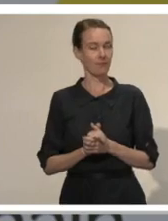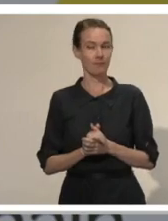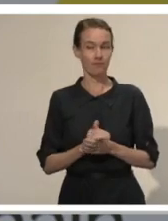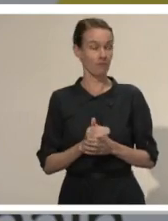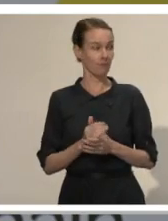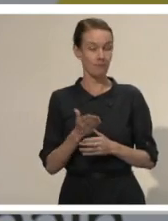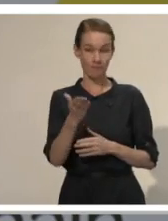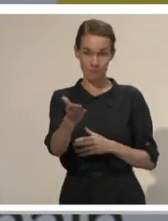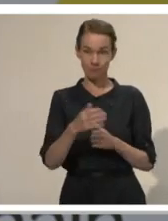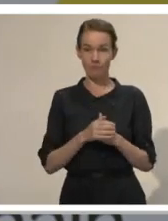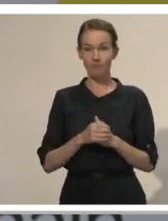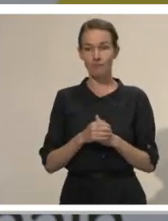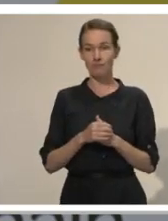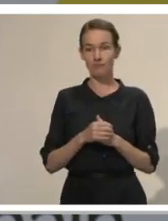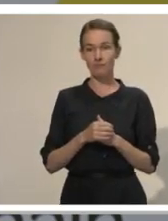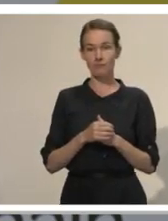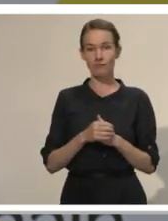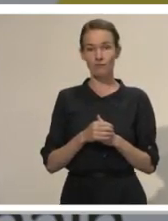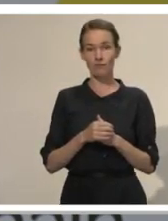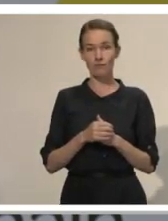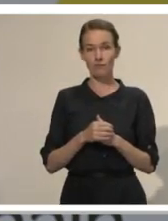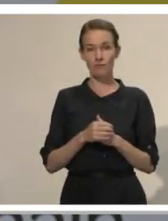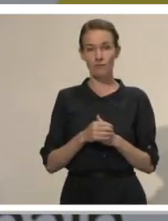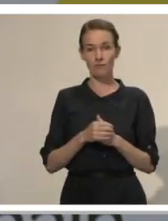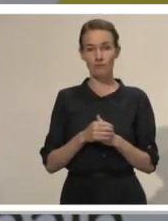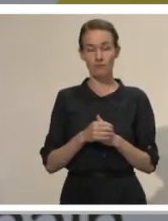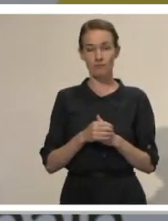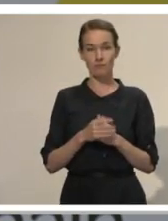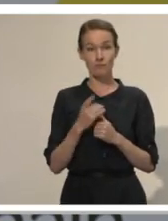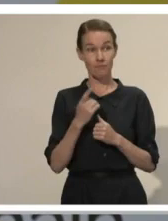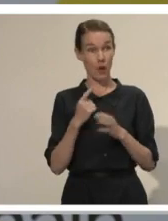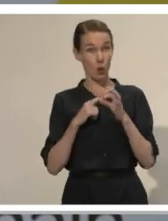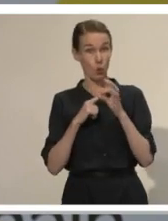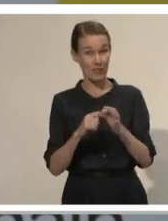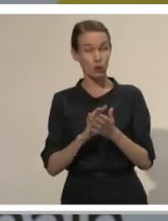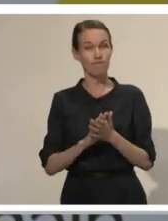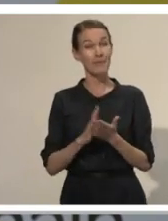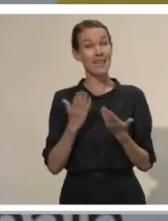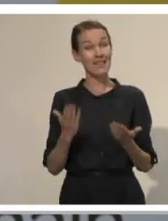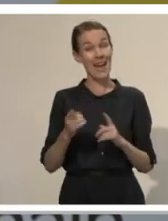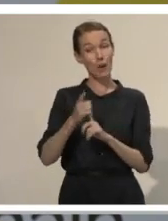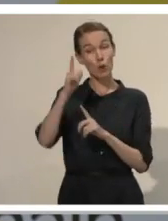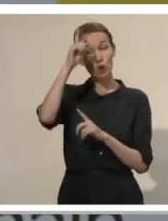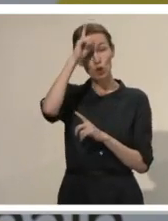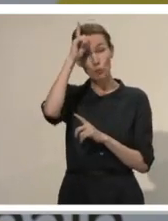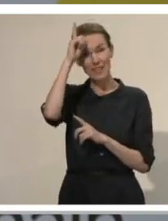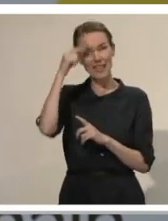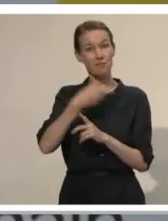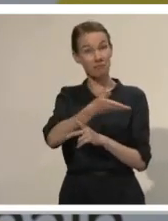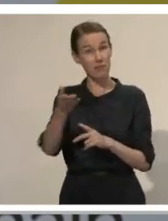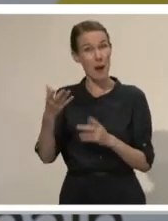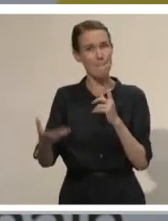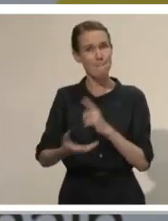Germany is making face masks compulsory in public, and Auckland Transport's asking passengers under level 3 to wear them